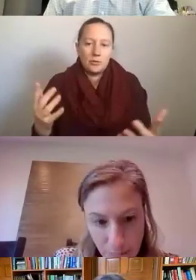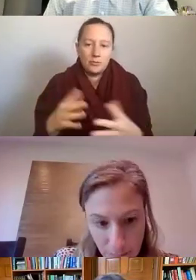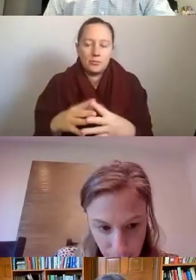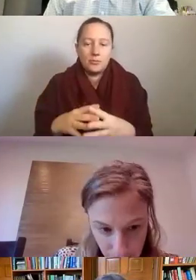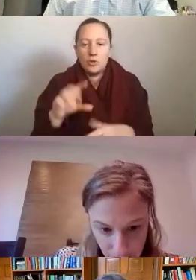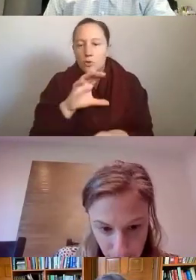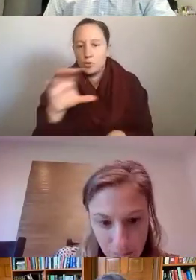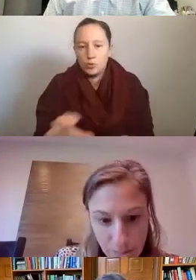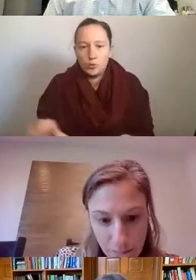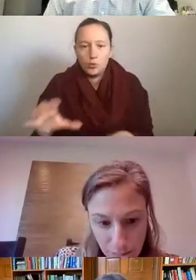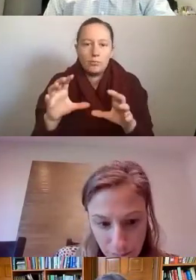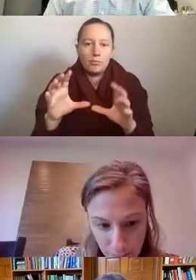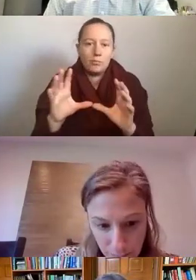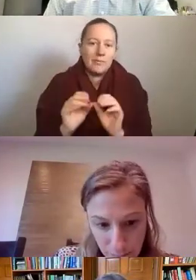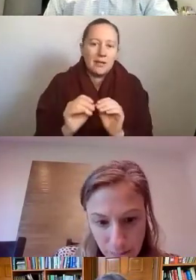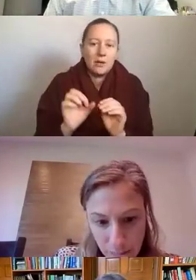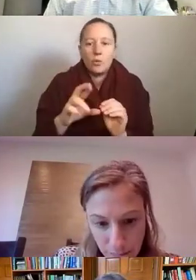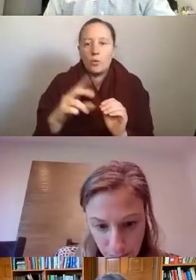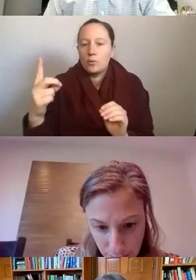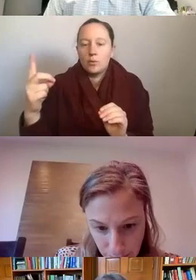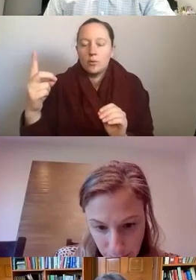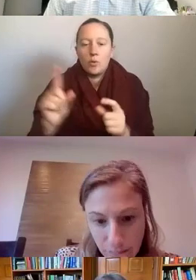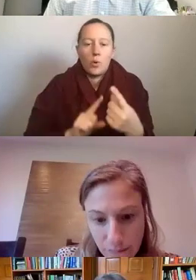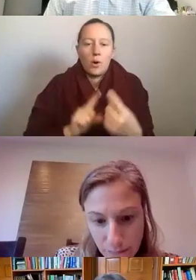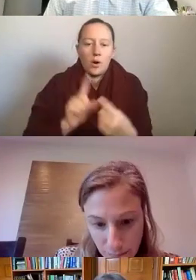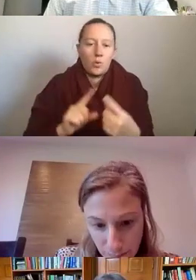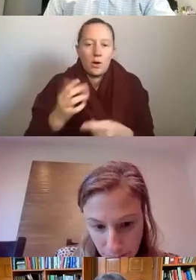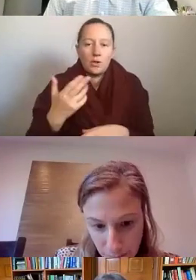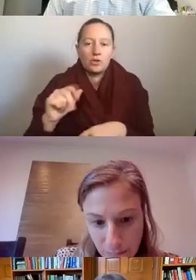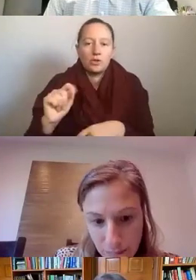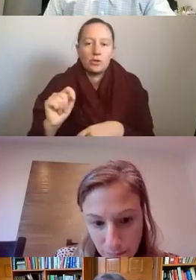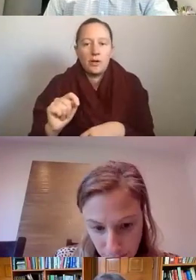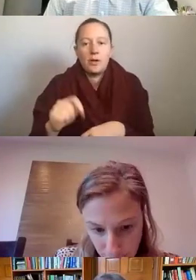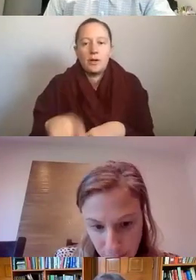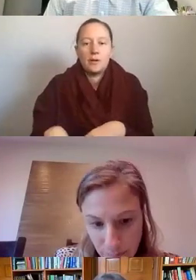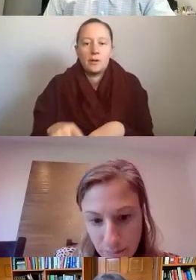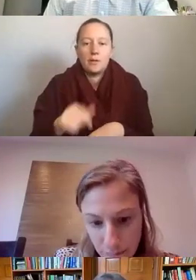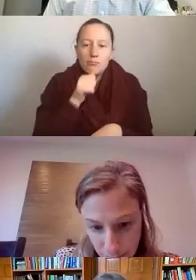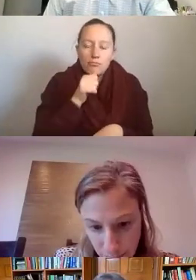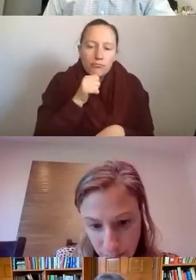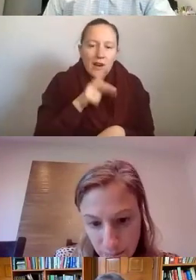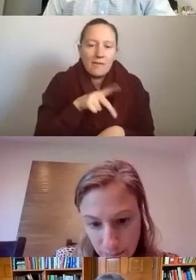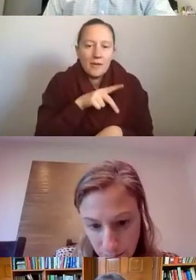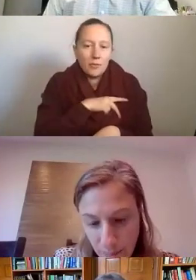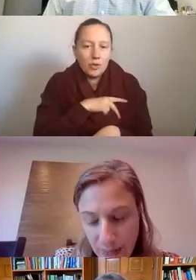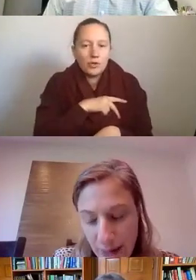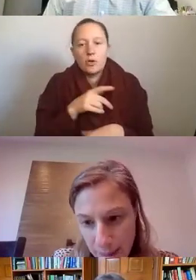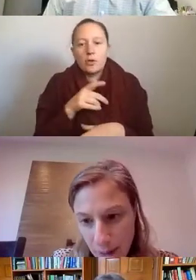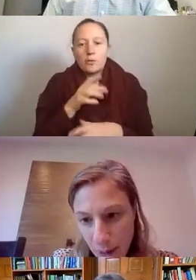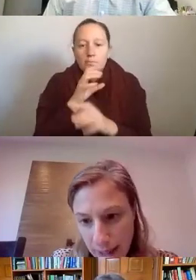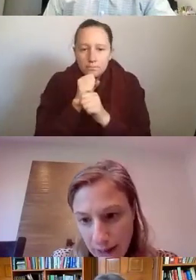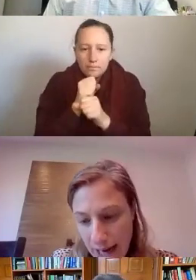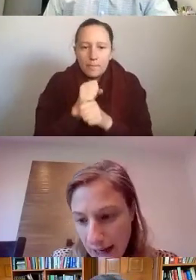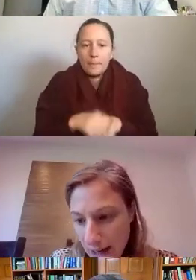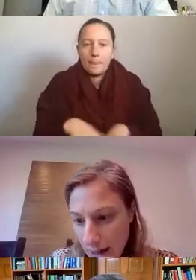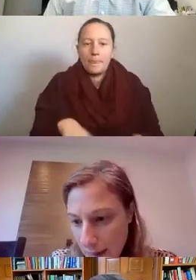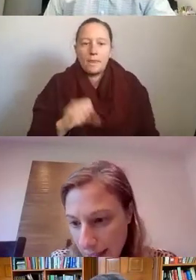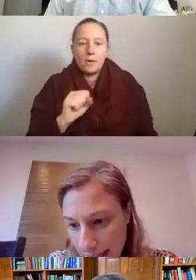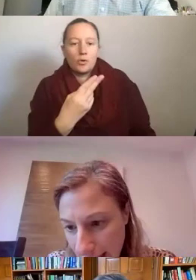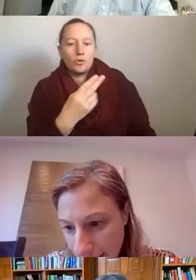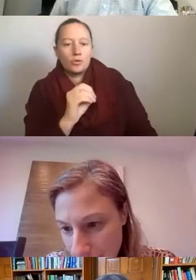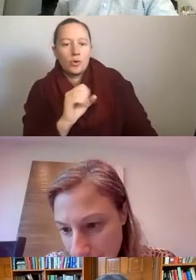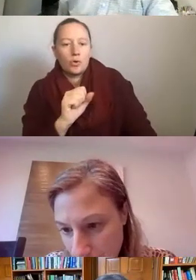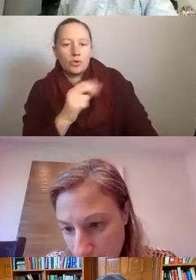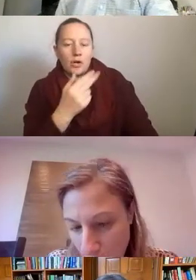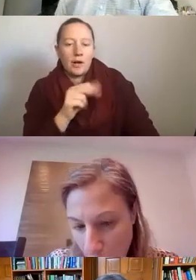Zoom chat with you or do some one-on-one chats if it's a personal, confidential type of situation. That would be great. Yeah.